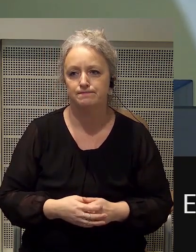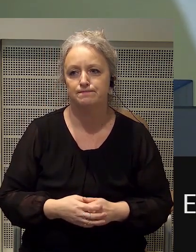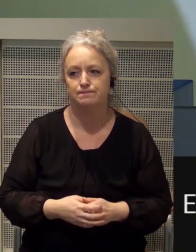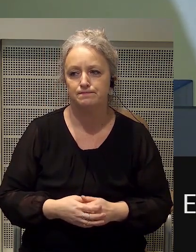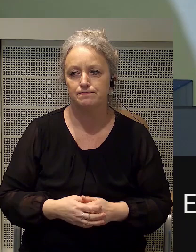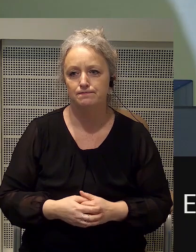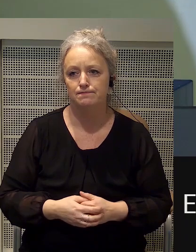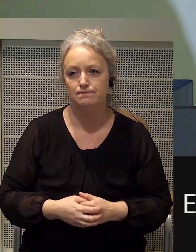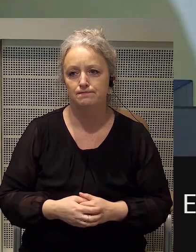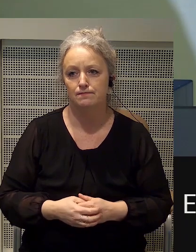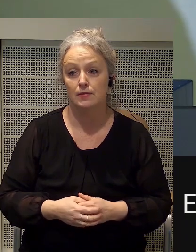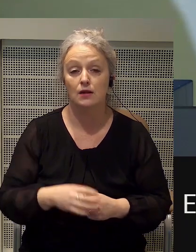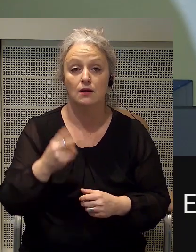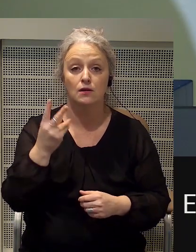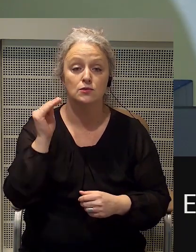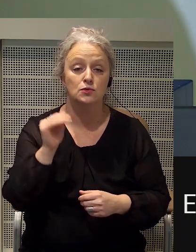Estonia.